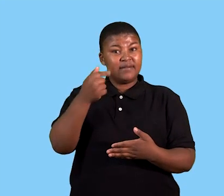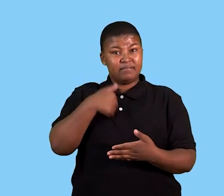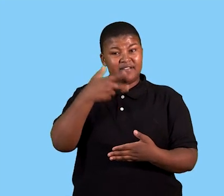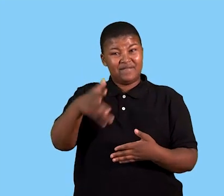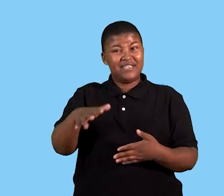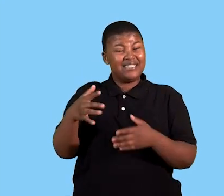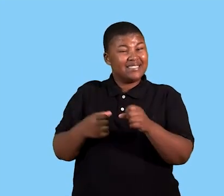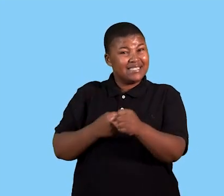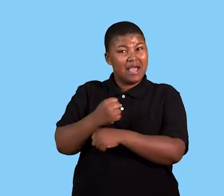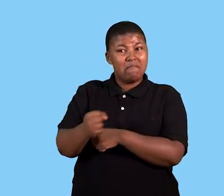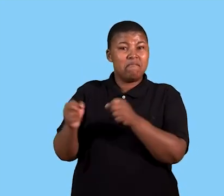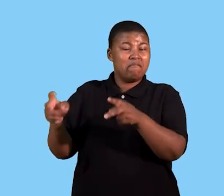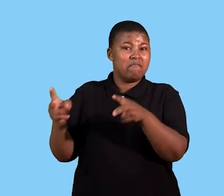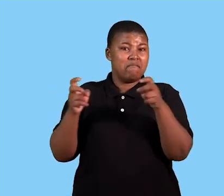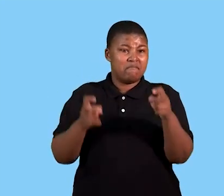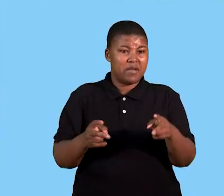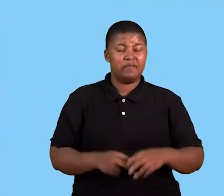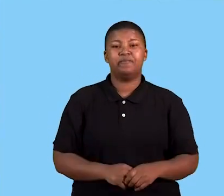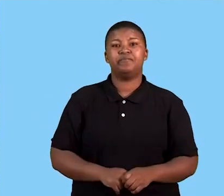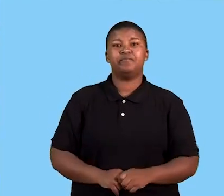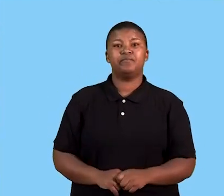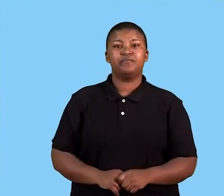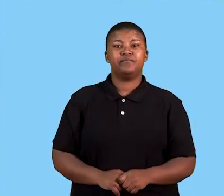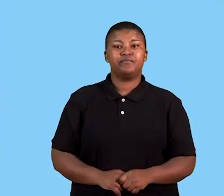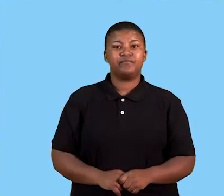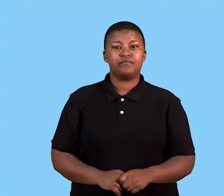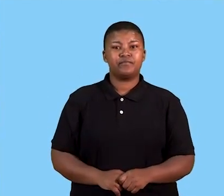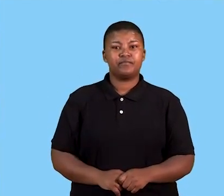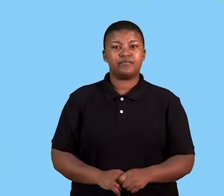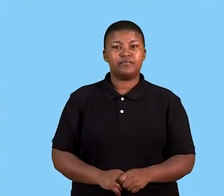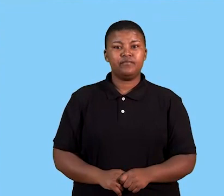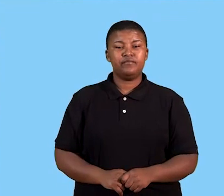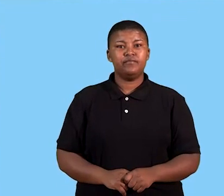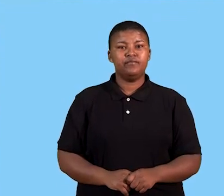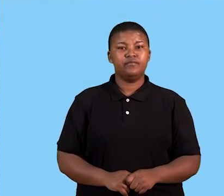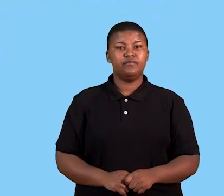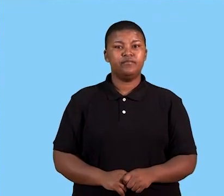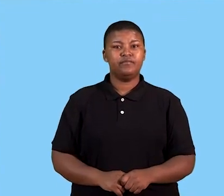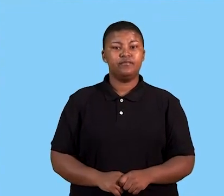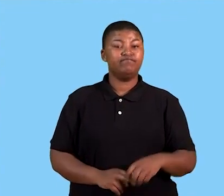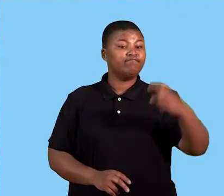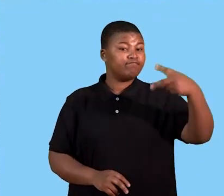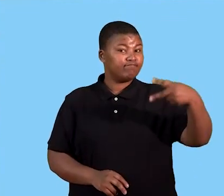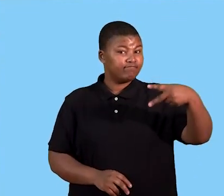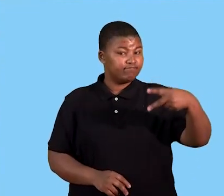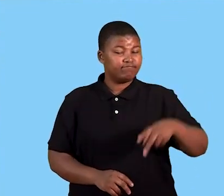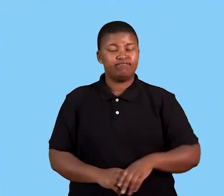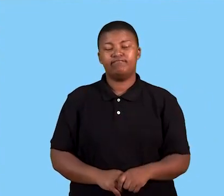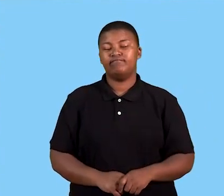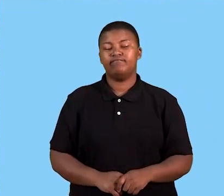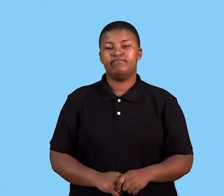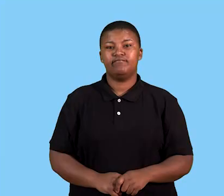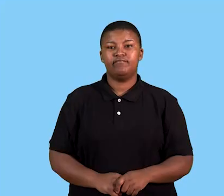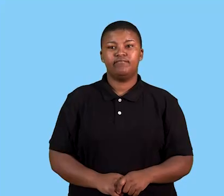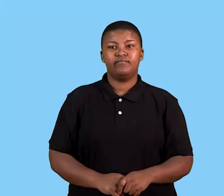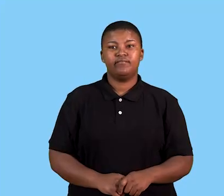there is exactly the same wording as from the scenario. Okay, so that is our first resource. The second